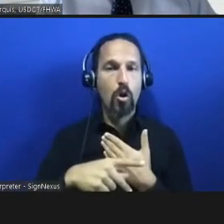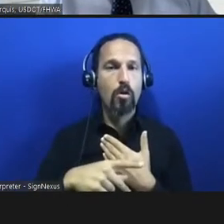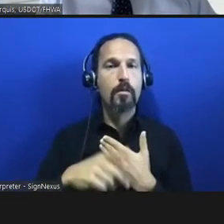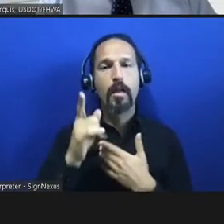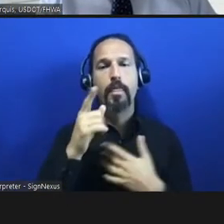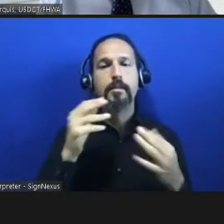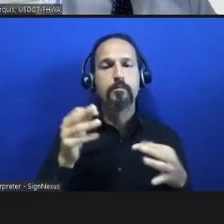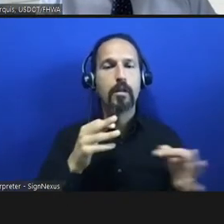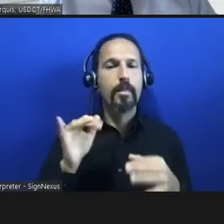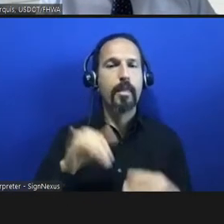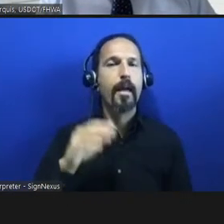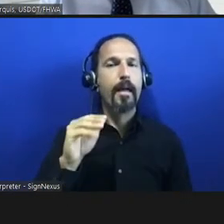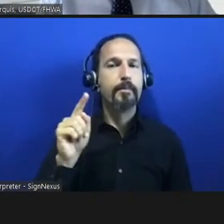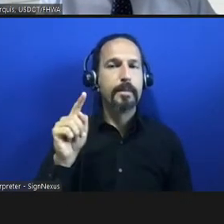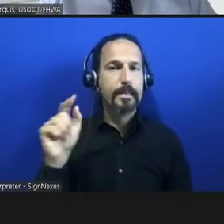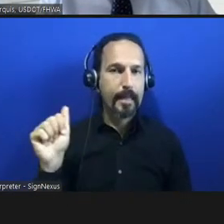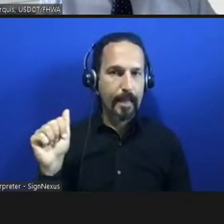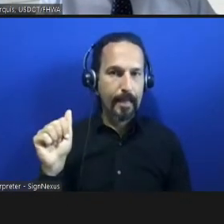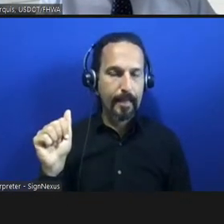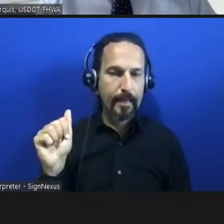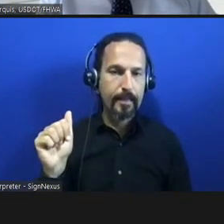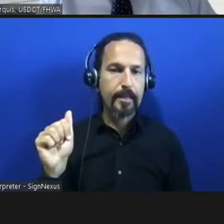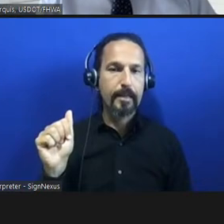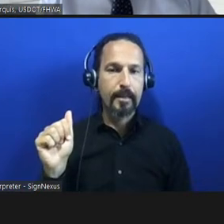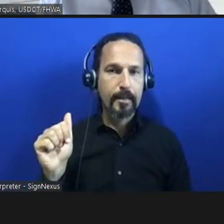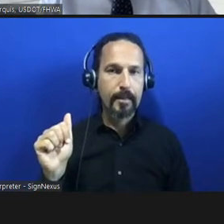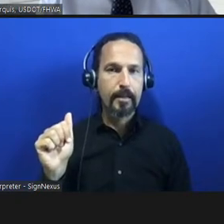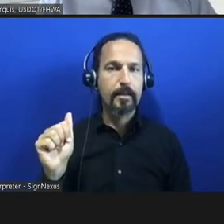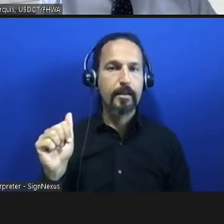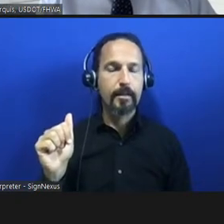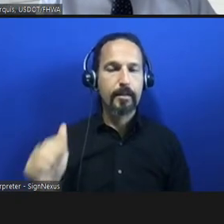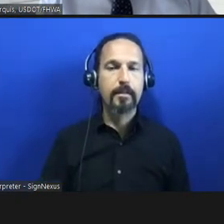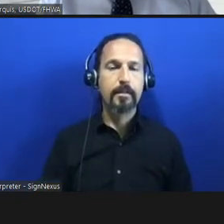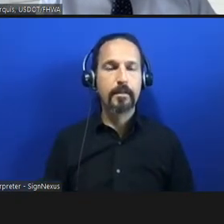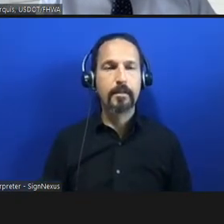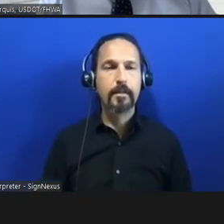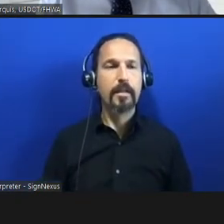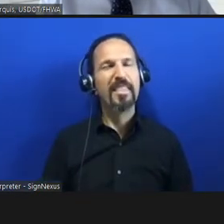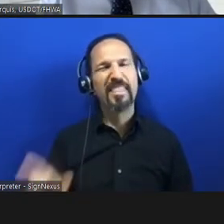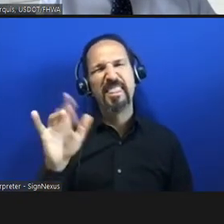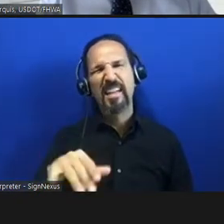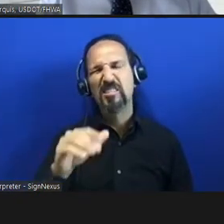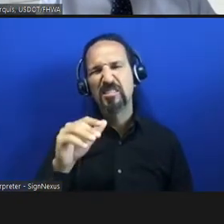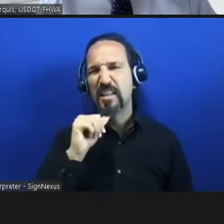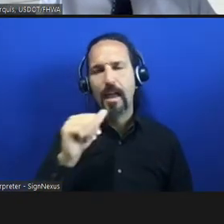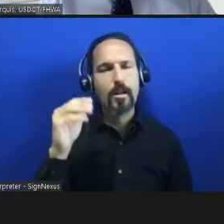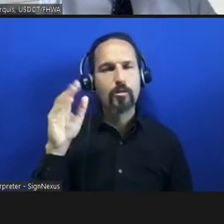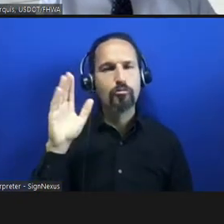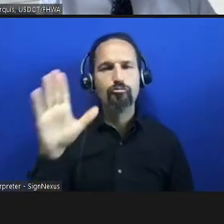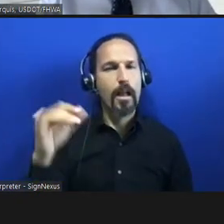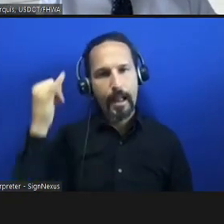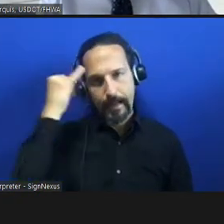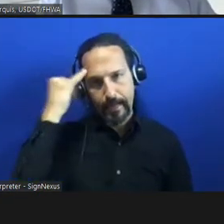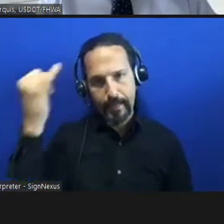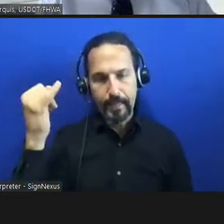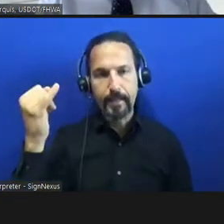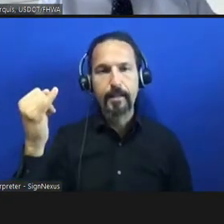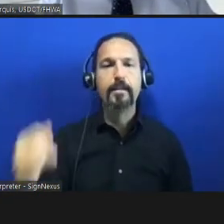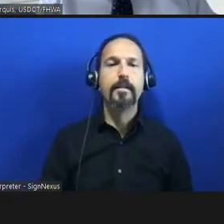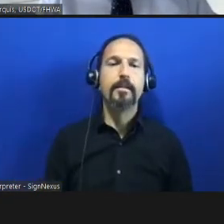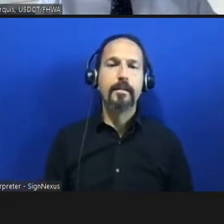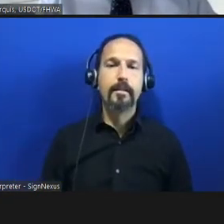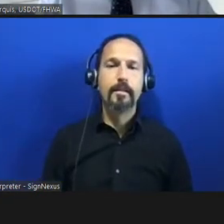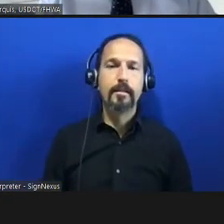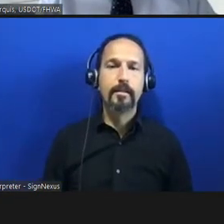prescribed by the MTA is quite frankly a great idea um as a lot